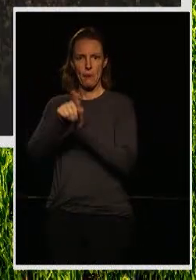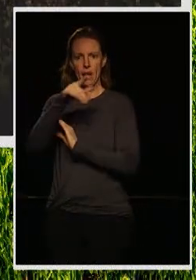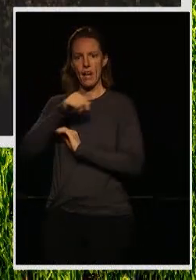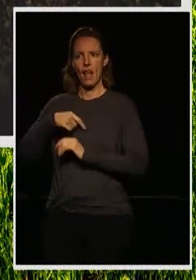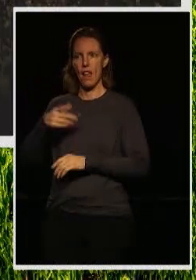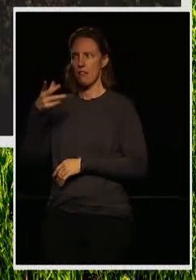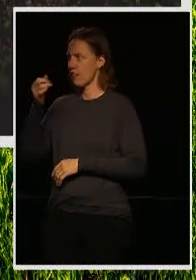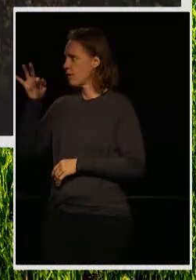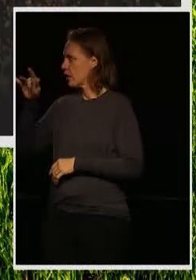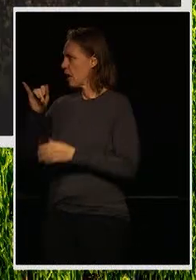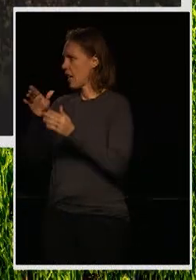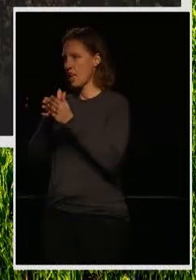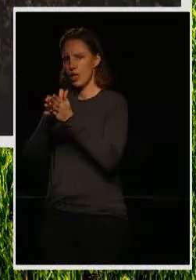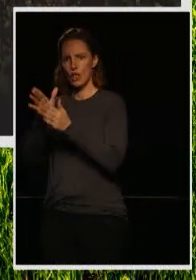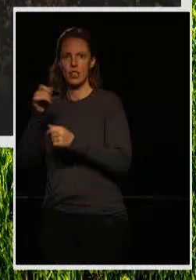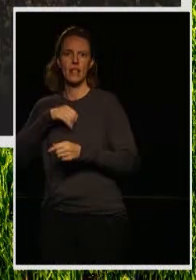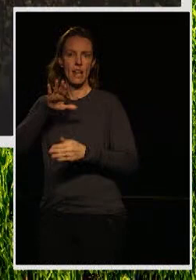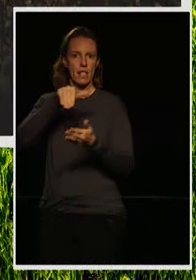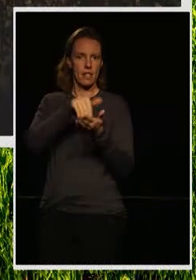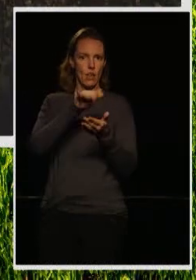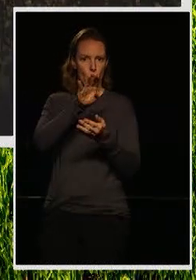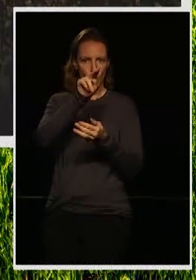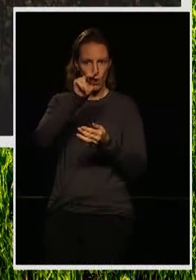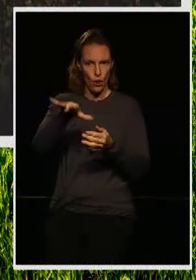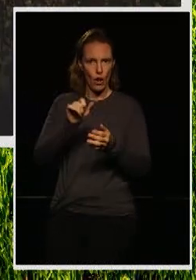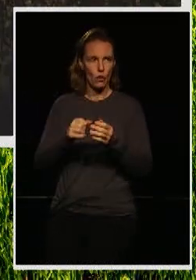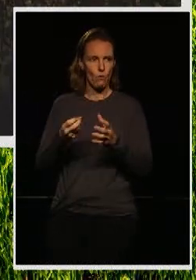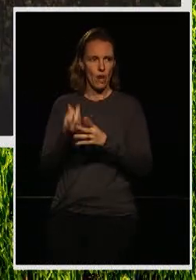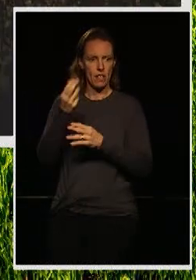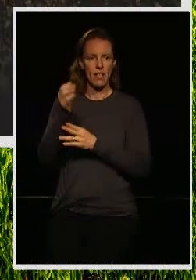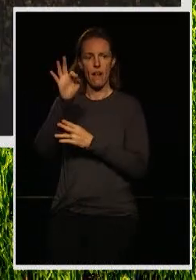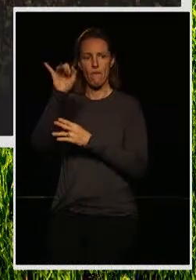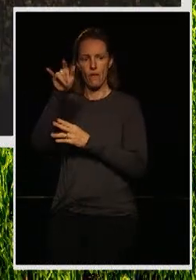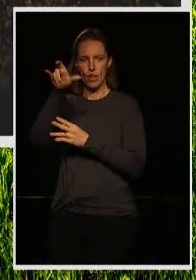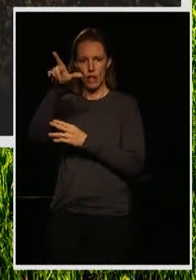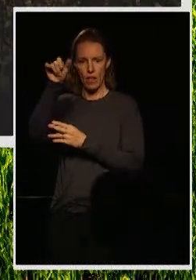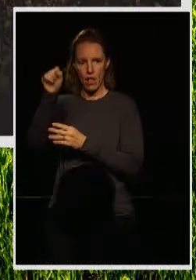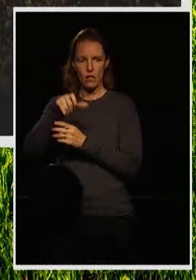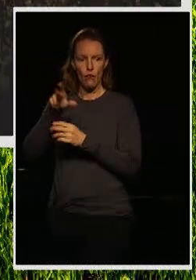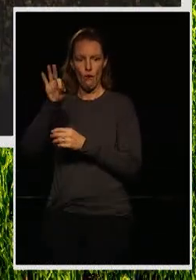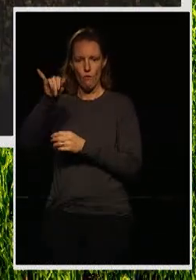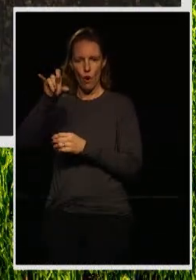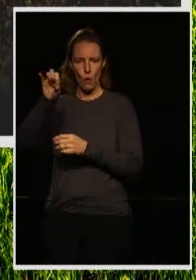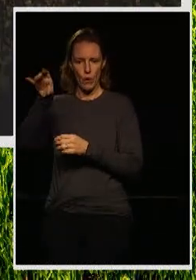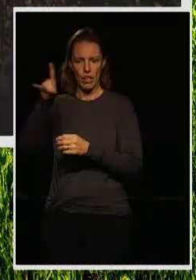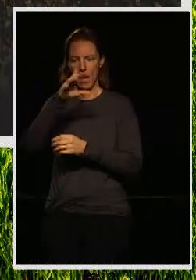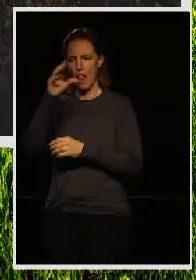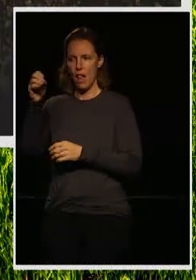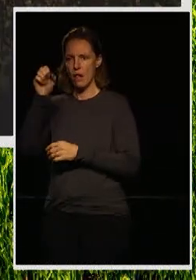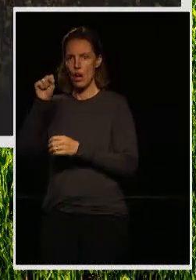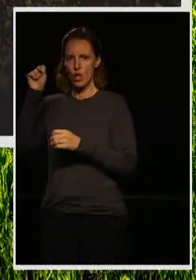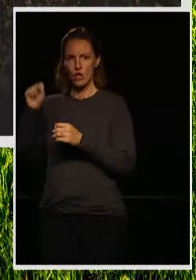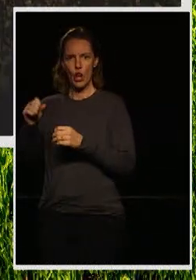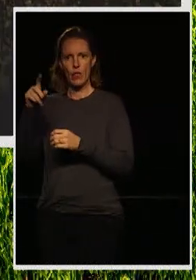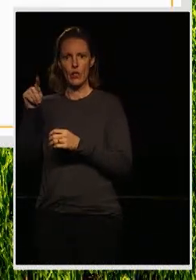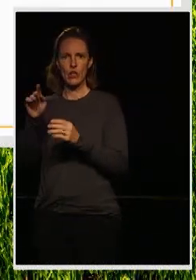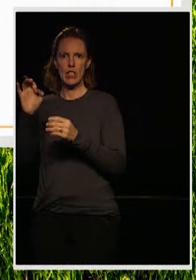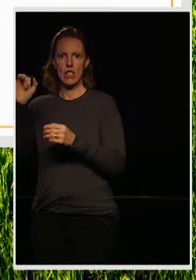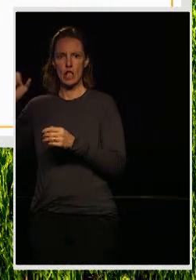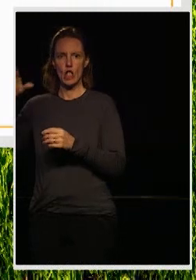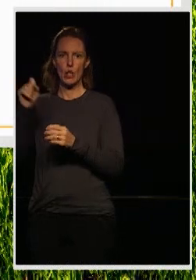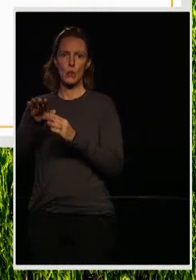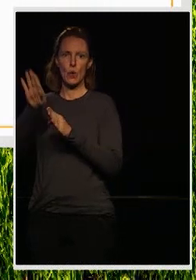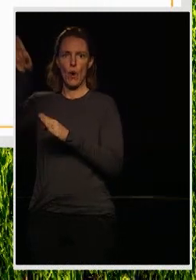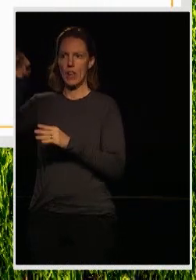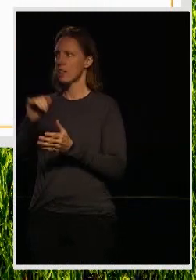Initiative, Central New York Rising, Finger Lakes Forward, and Southern Tier Soaring. Our Grow New York Summit